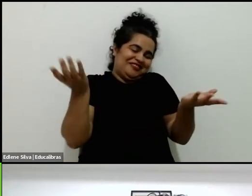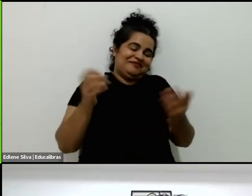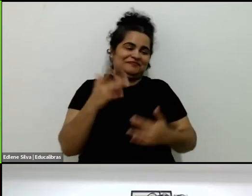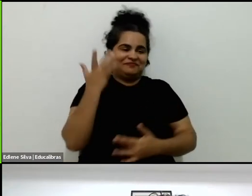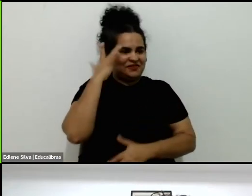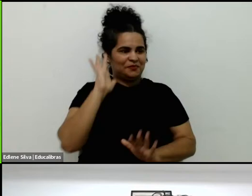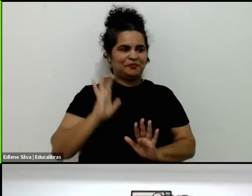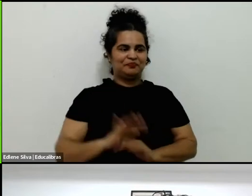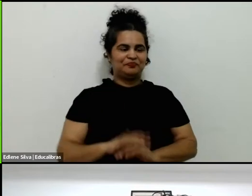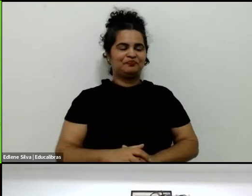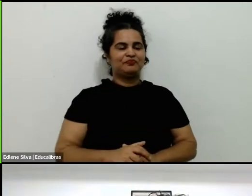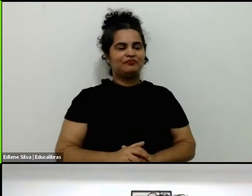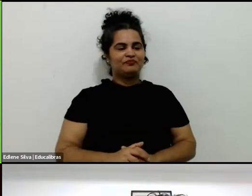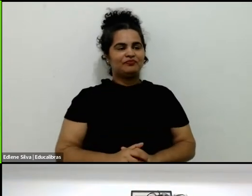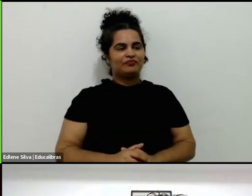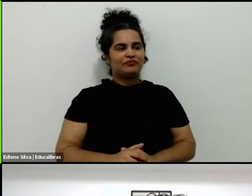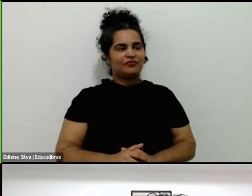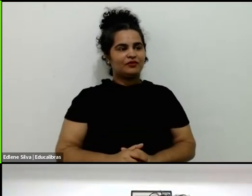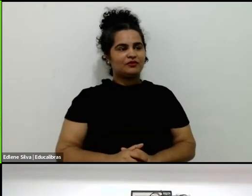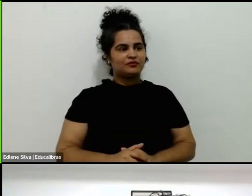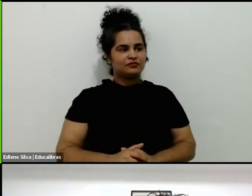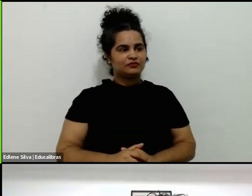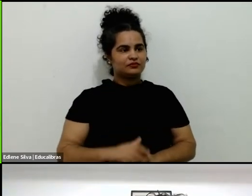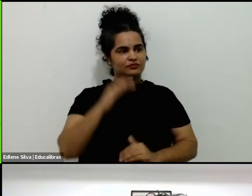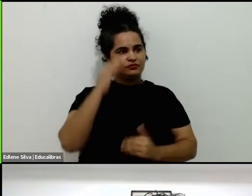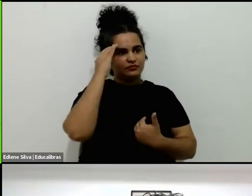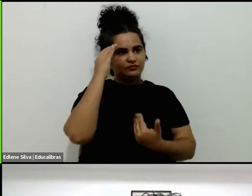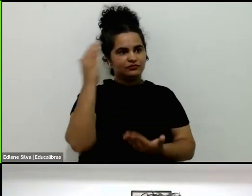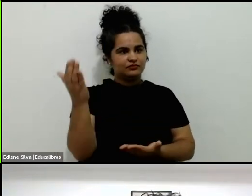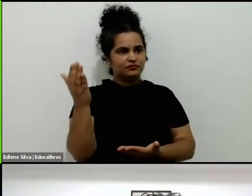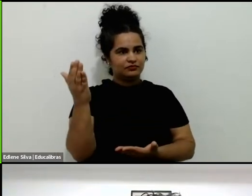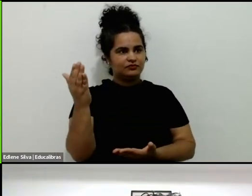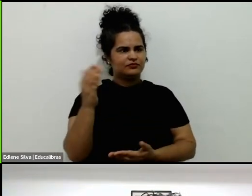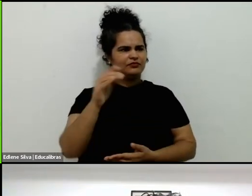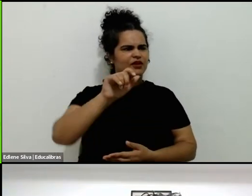Thank you, John. Allison,